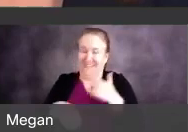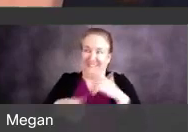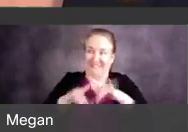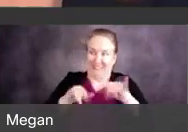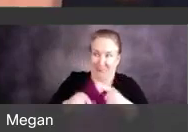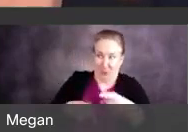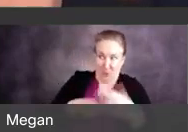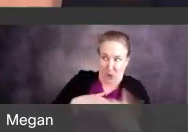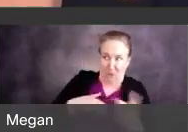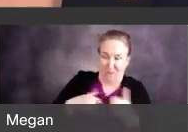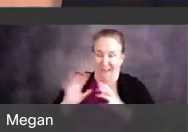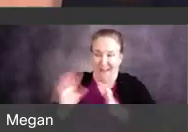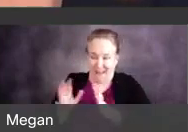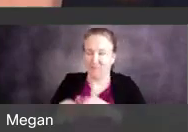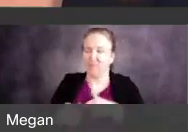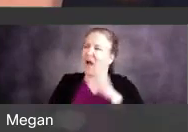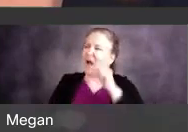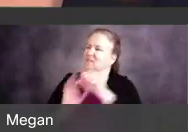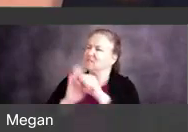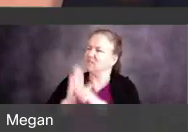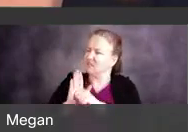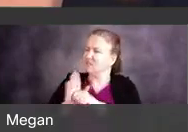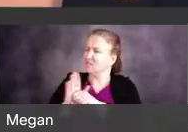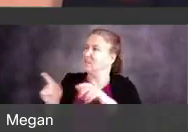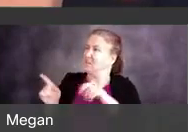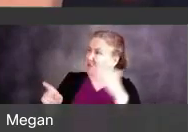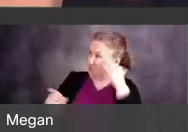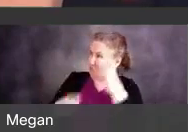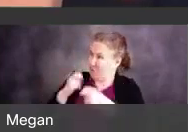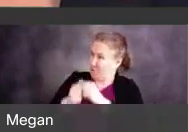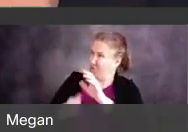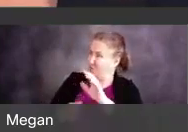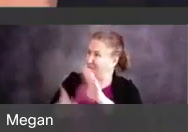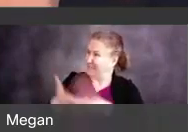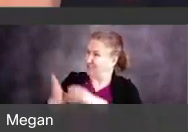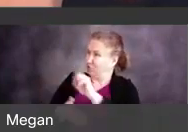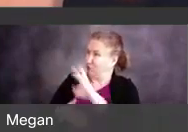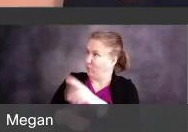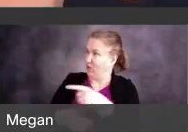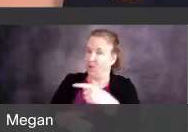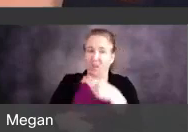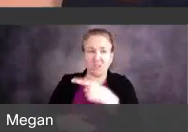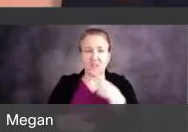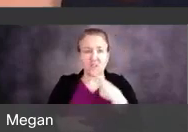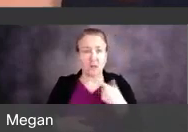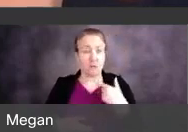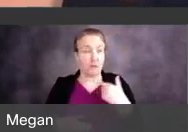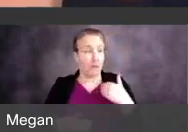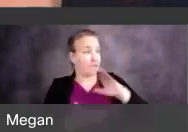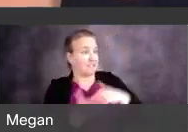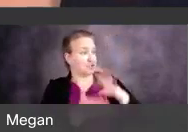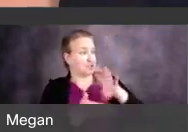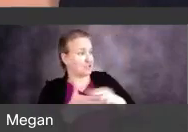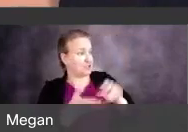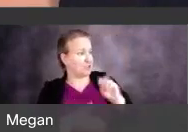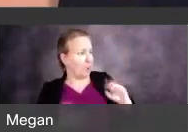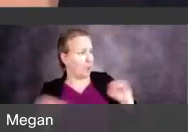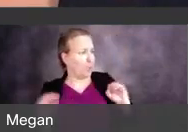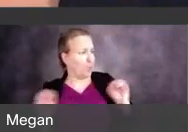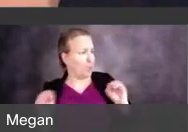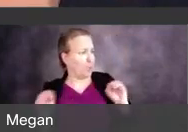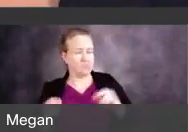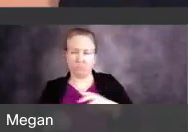now if this is a known problem with their scheduling software, and they said they don't have central scheduling software. Are